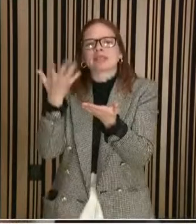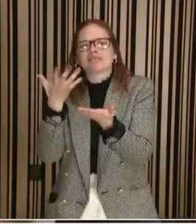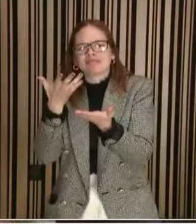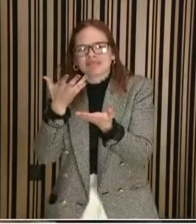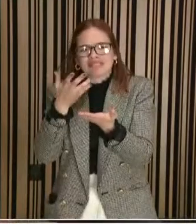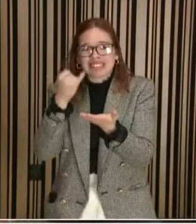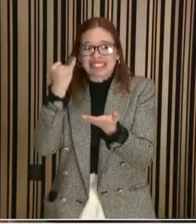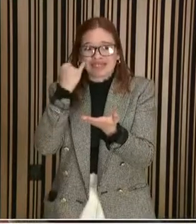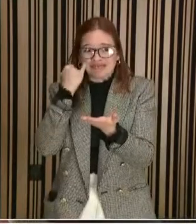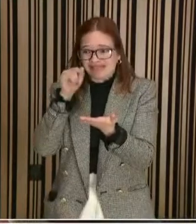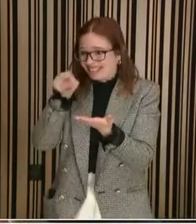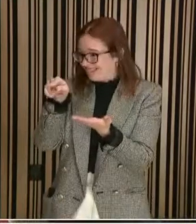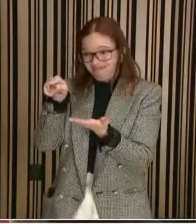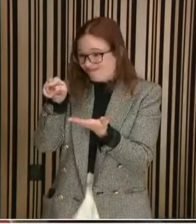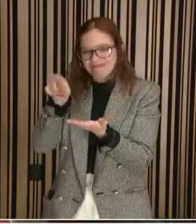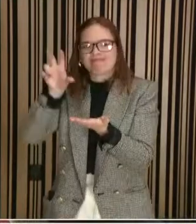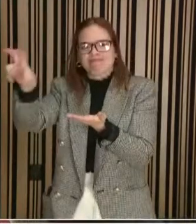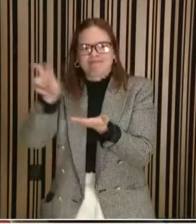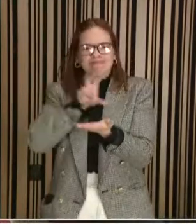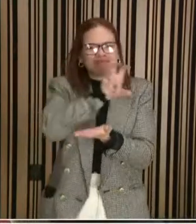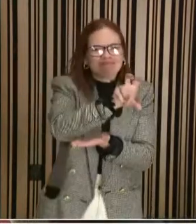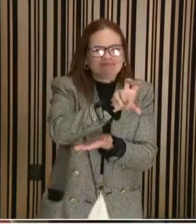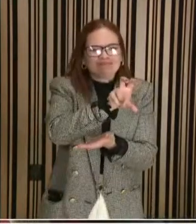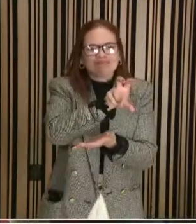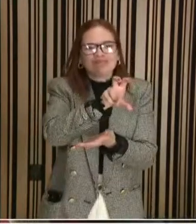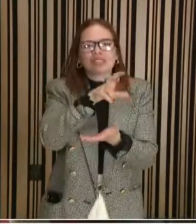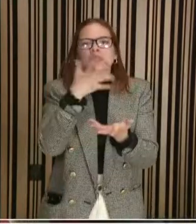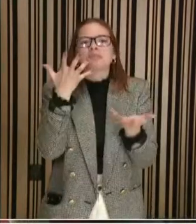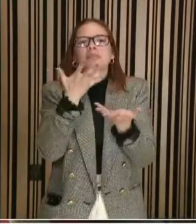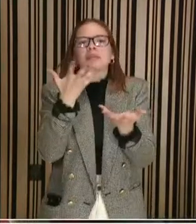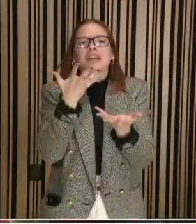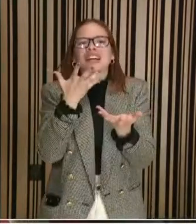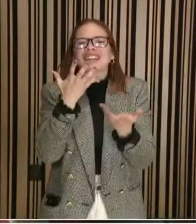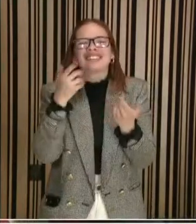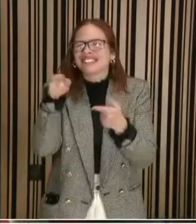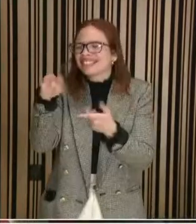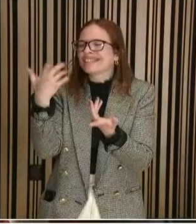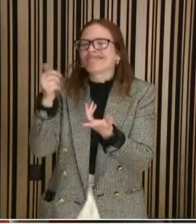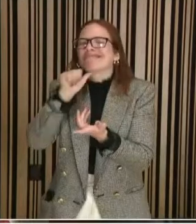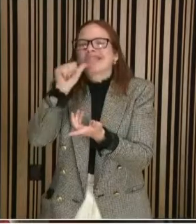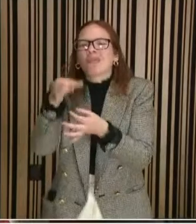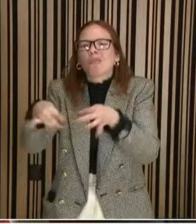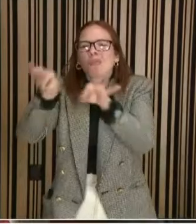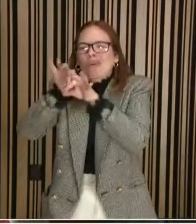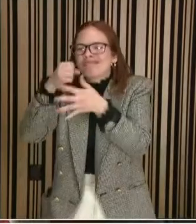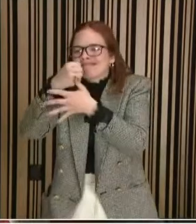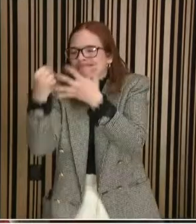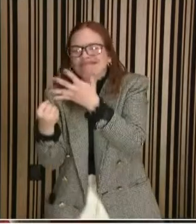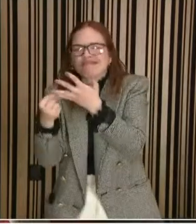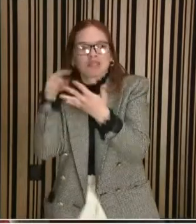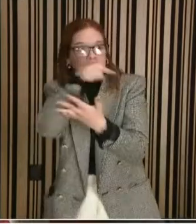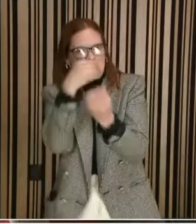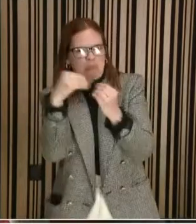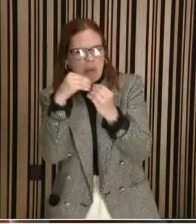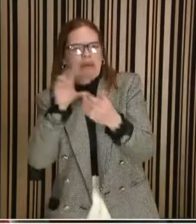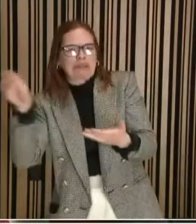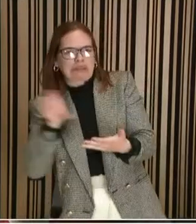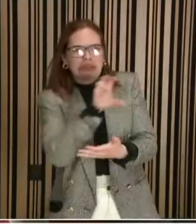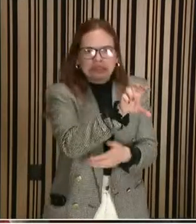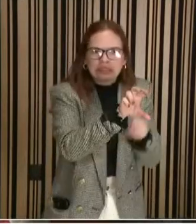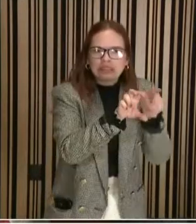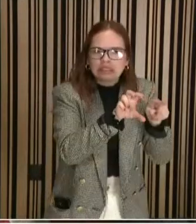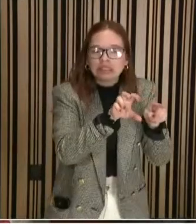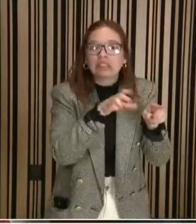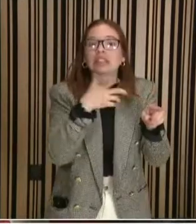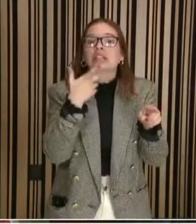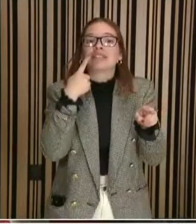the funding may not be getting the return that would justify keeping it. So I worked at the DC Department of Transportation 20